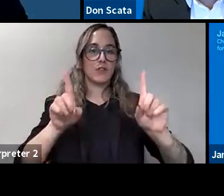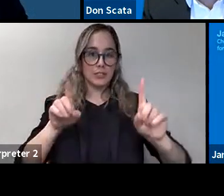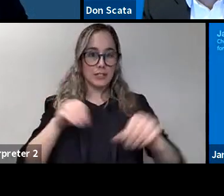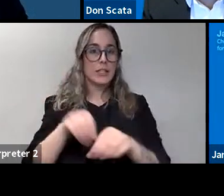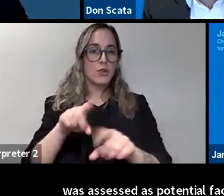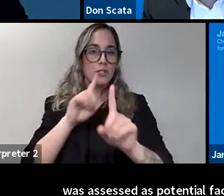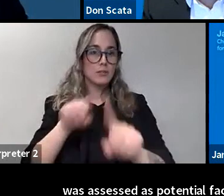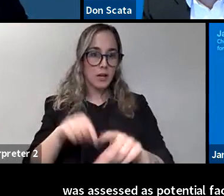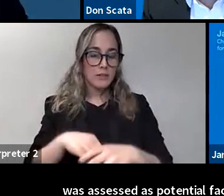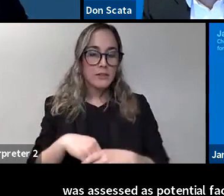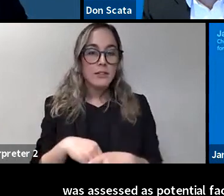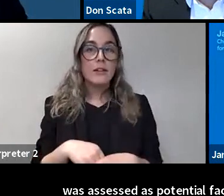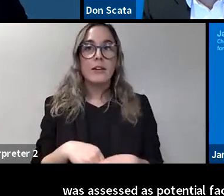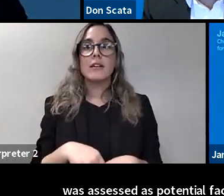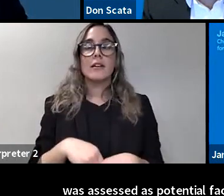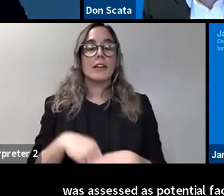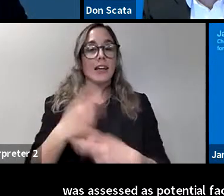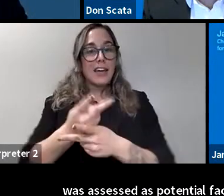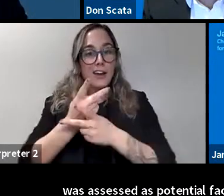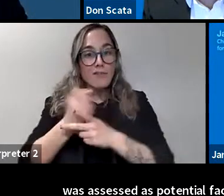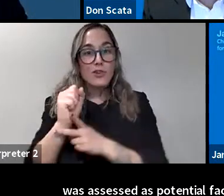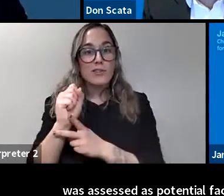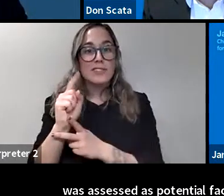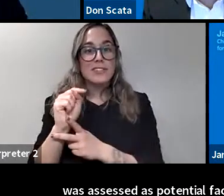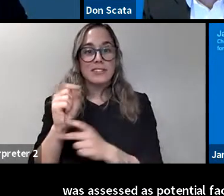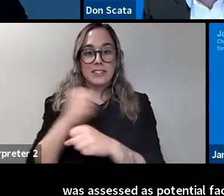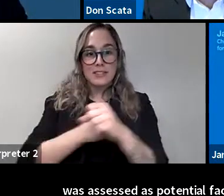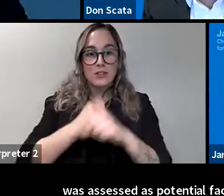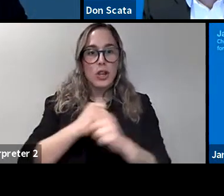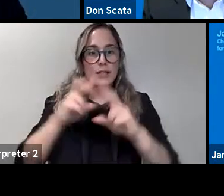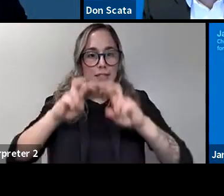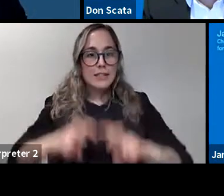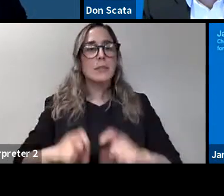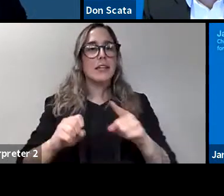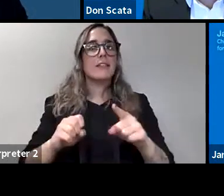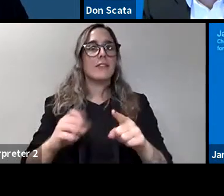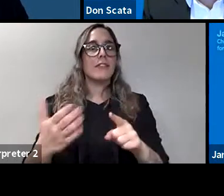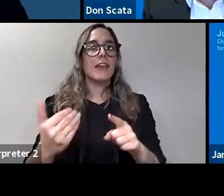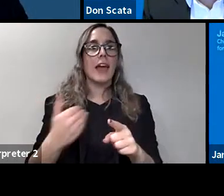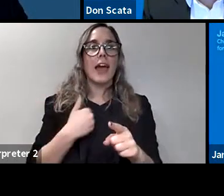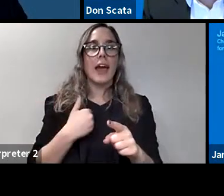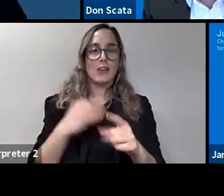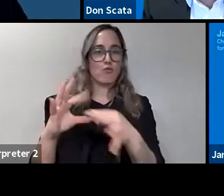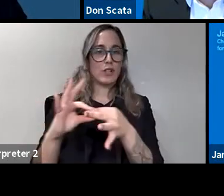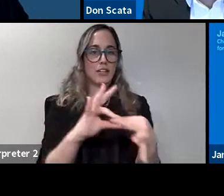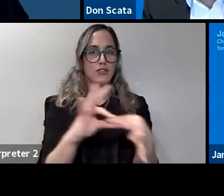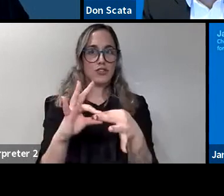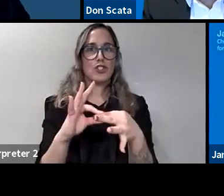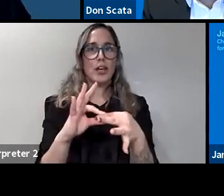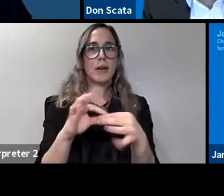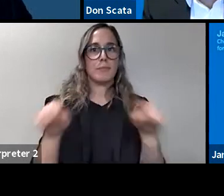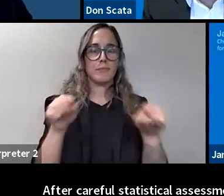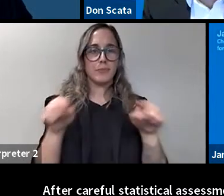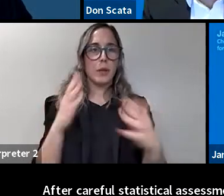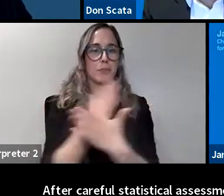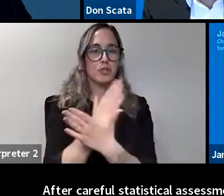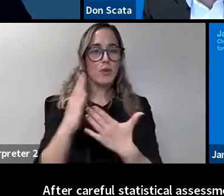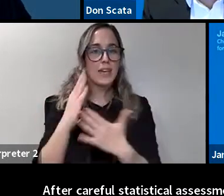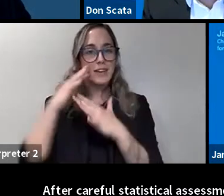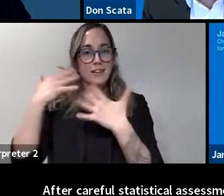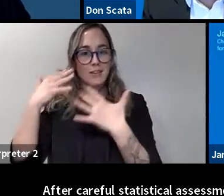a careful statistical assessment, these factors were actually determined to have no statistical relationship to aircraft noise